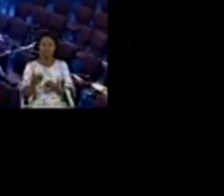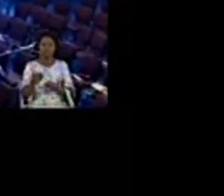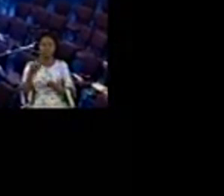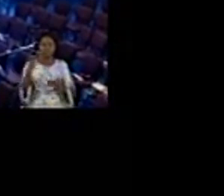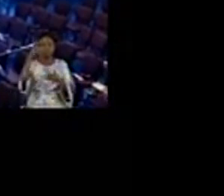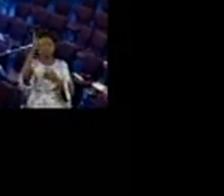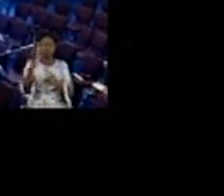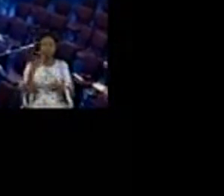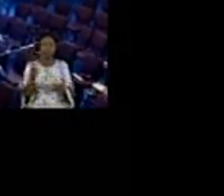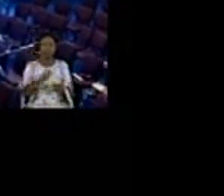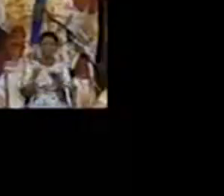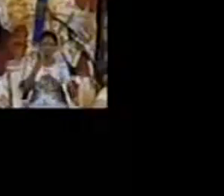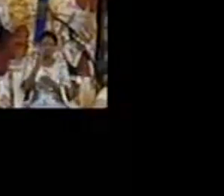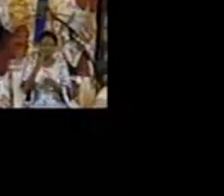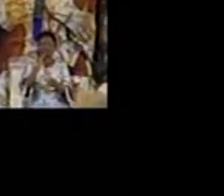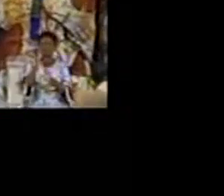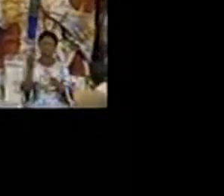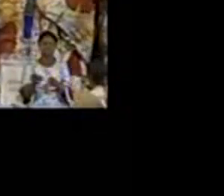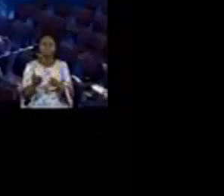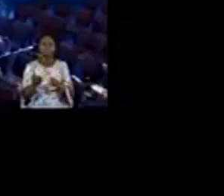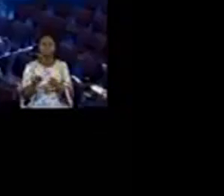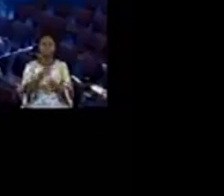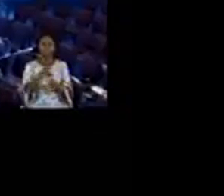in Jesus' name.